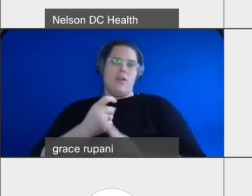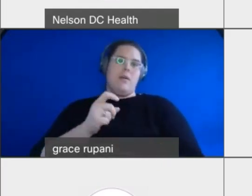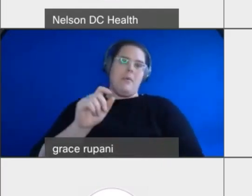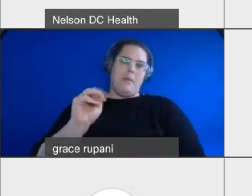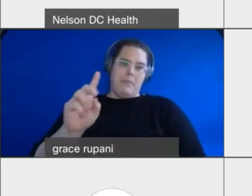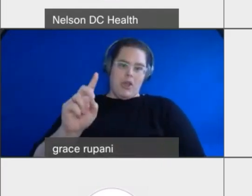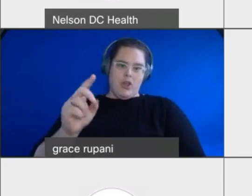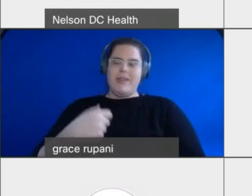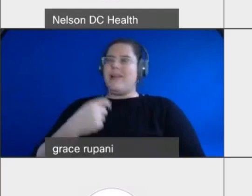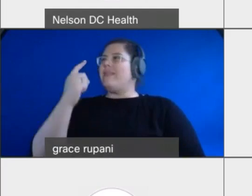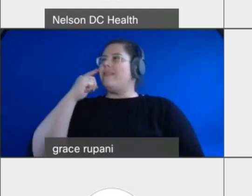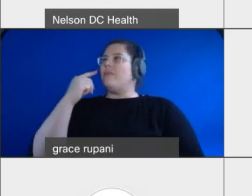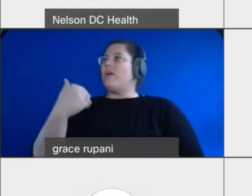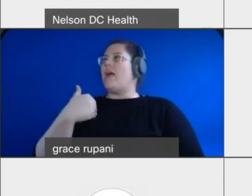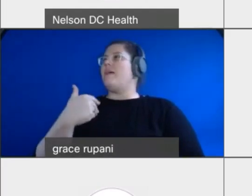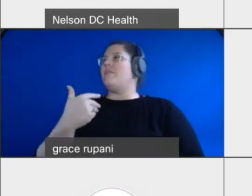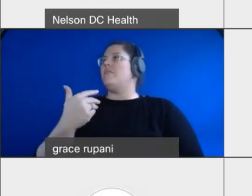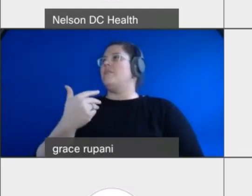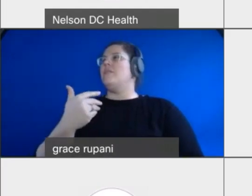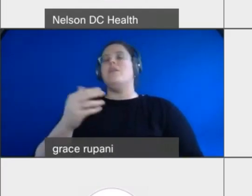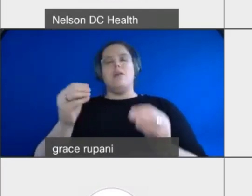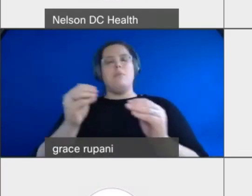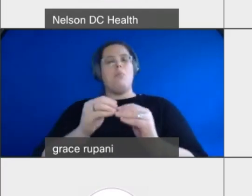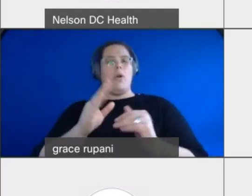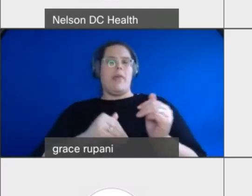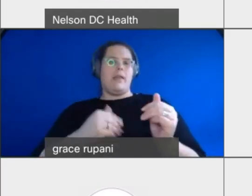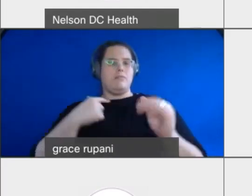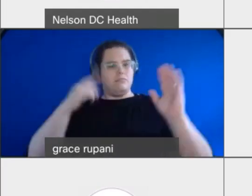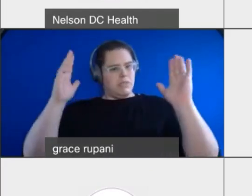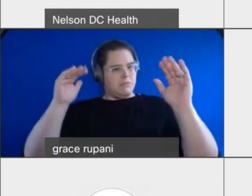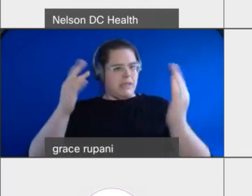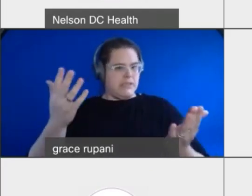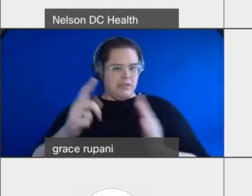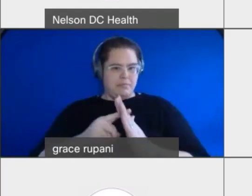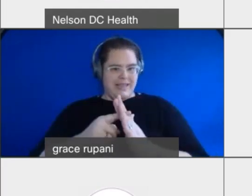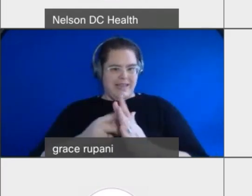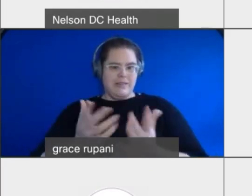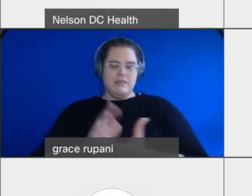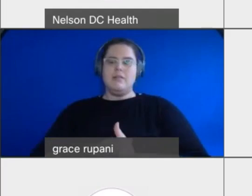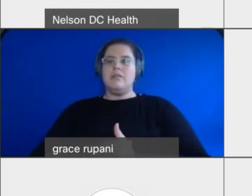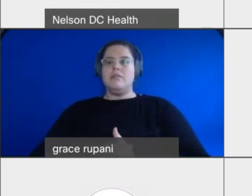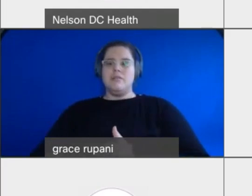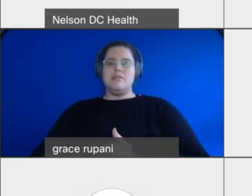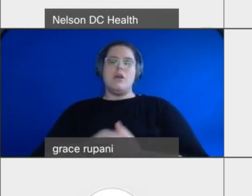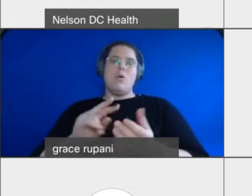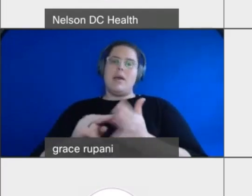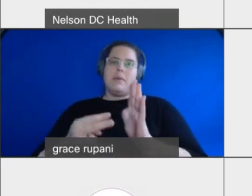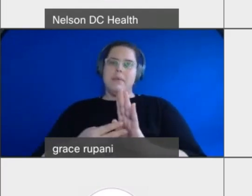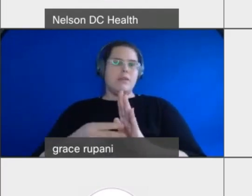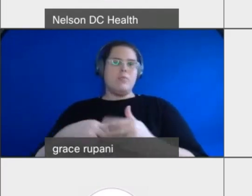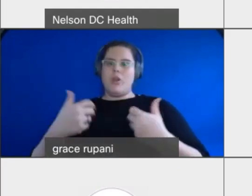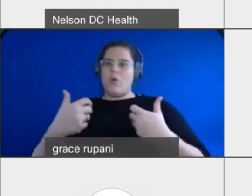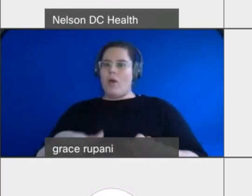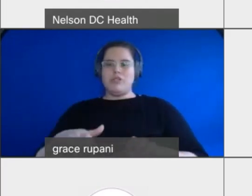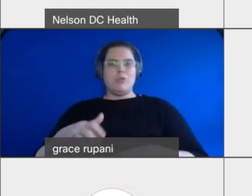I would say, a lot more than we anticipated. So in a spirit not to waste any vaccinations and to make